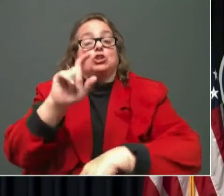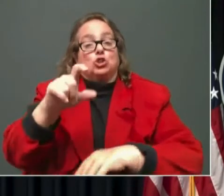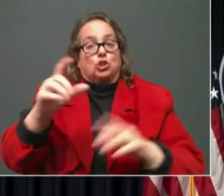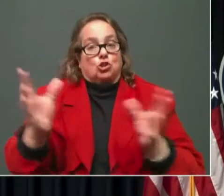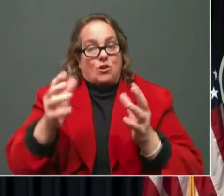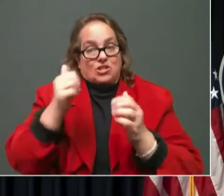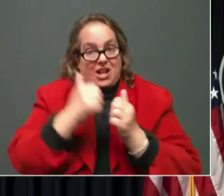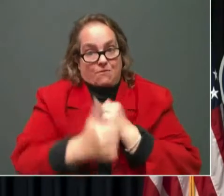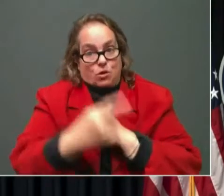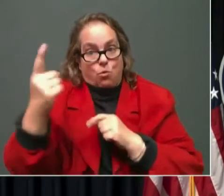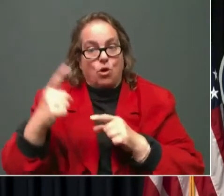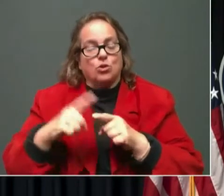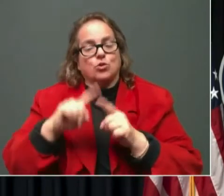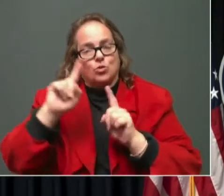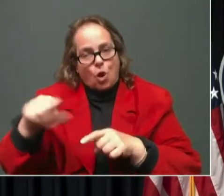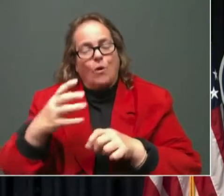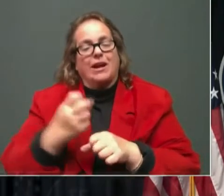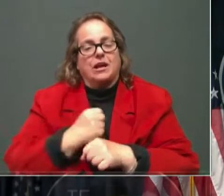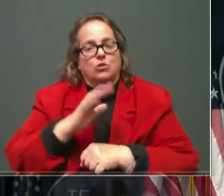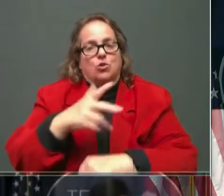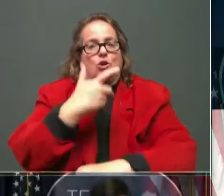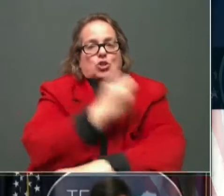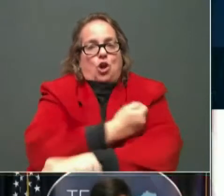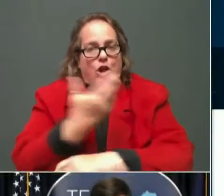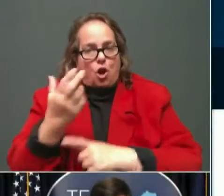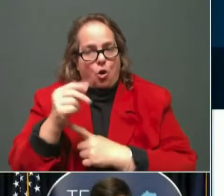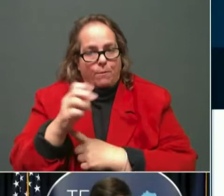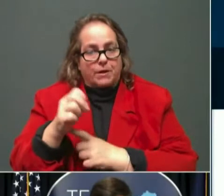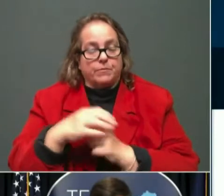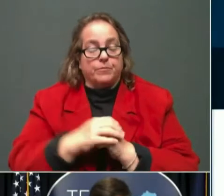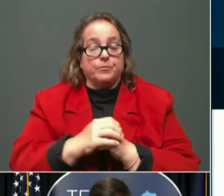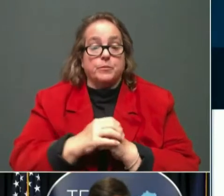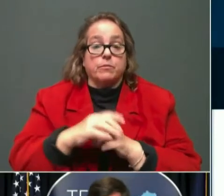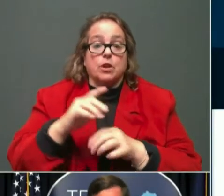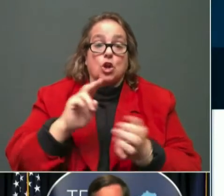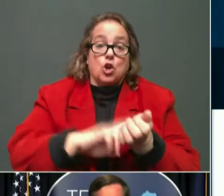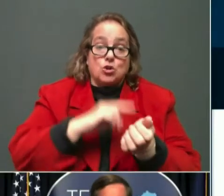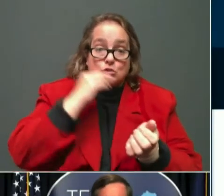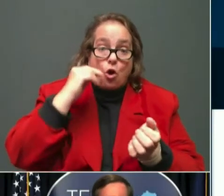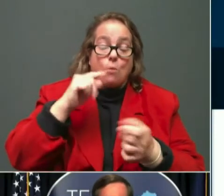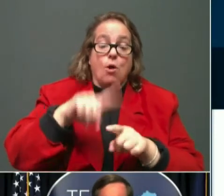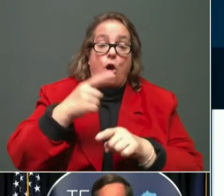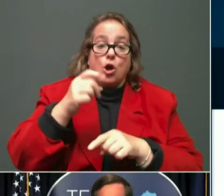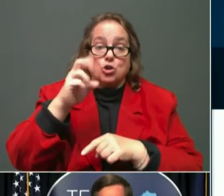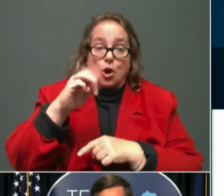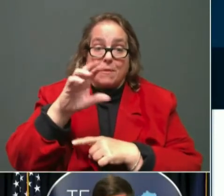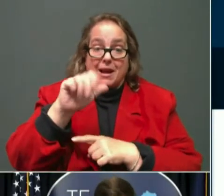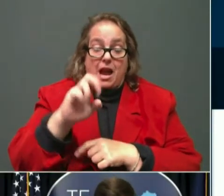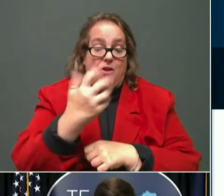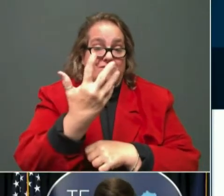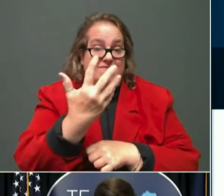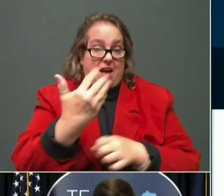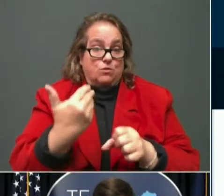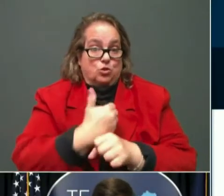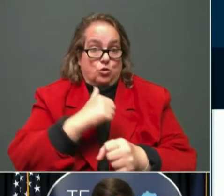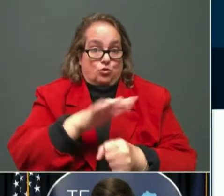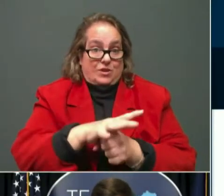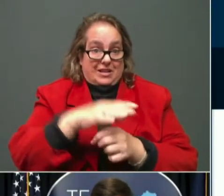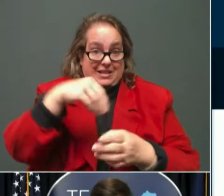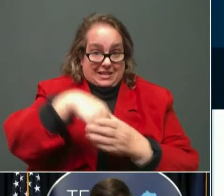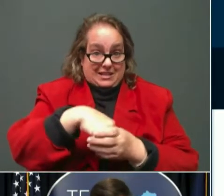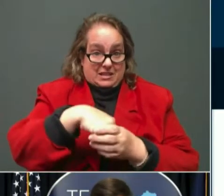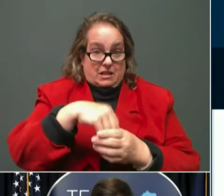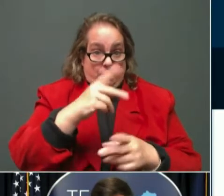their shot of hope. Long-term care facilities, 5 new residents testing positive, 10 new staff, 1 new death attributable to